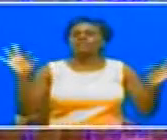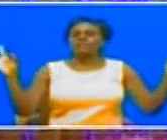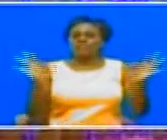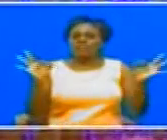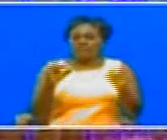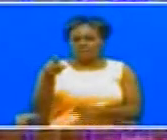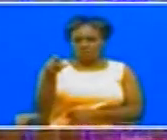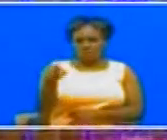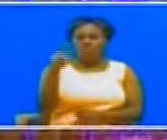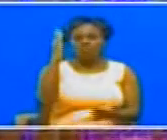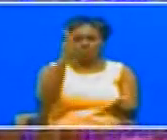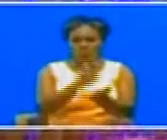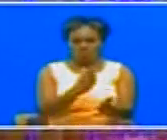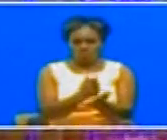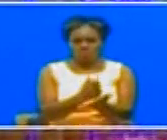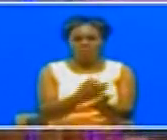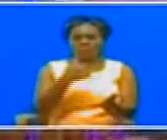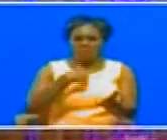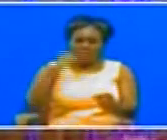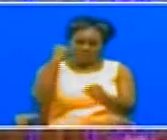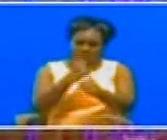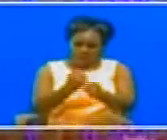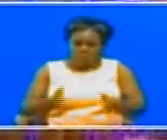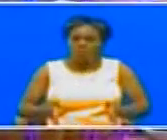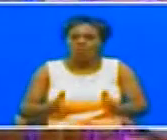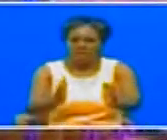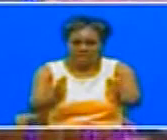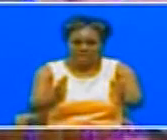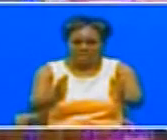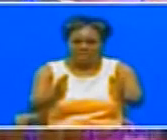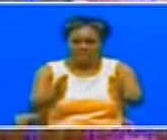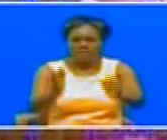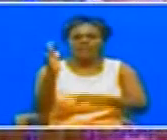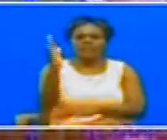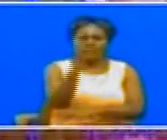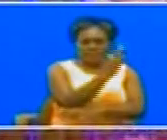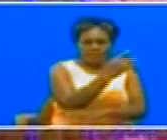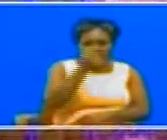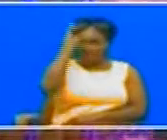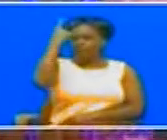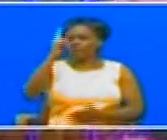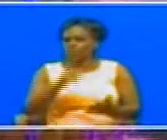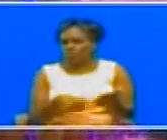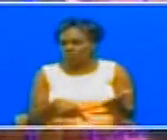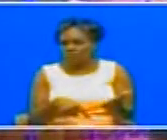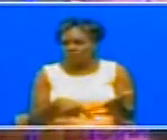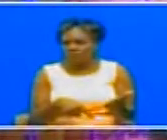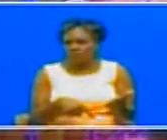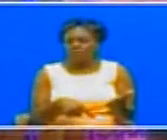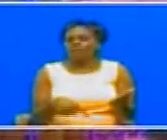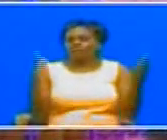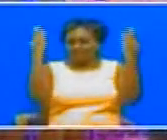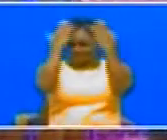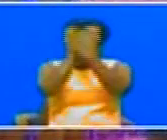you. I'll make a roadway in the wilderness and a river in the desert. Now is the time to realize that in spite of the